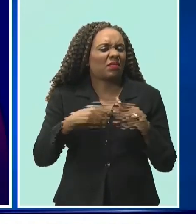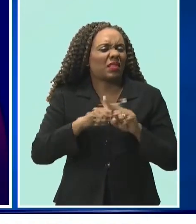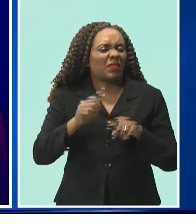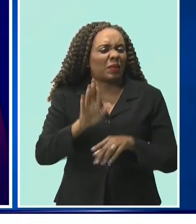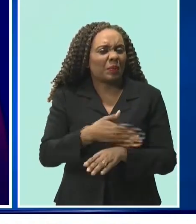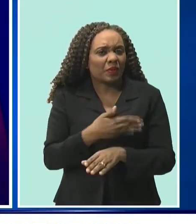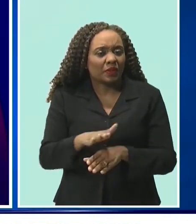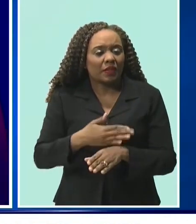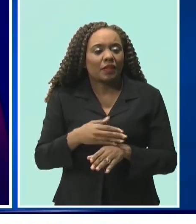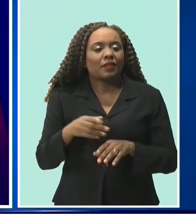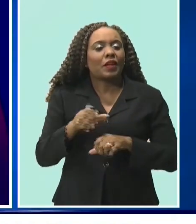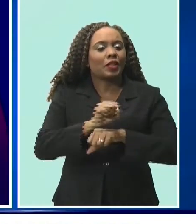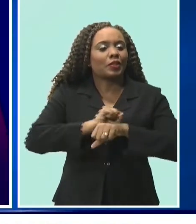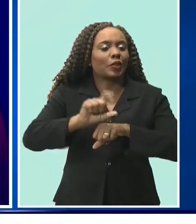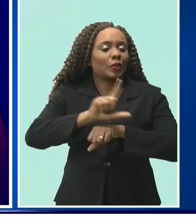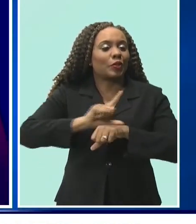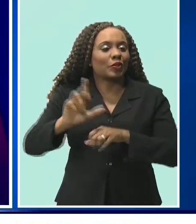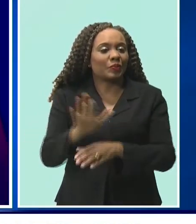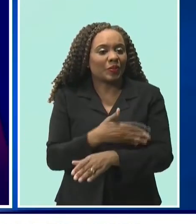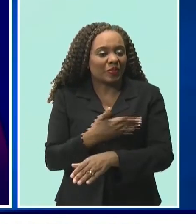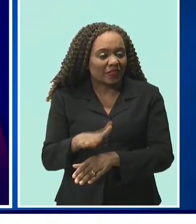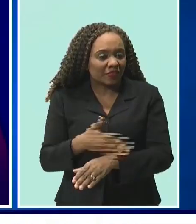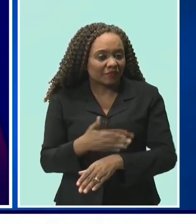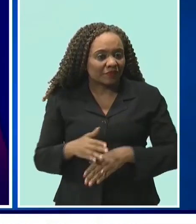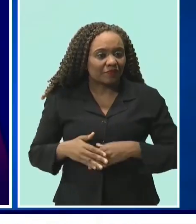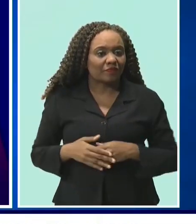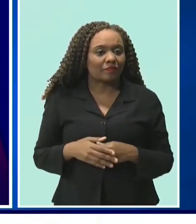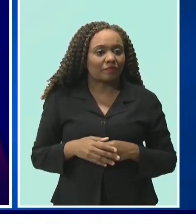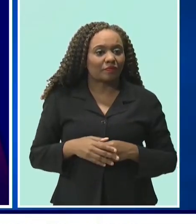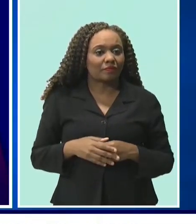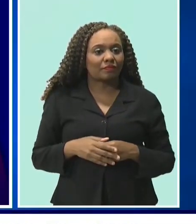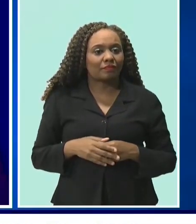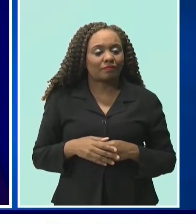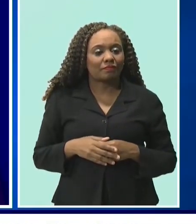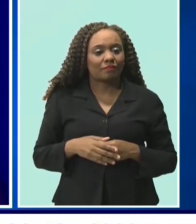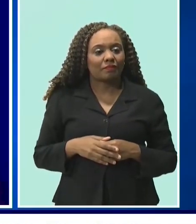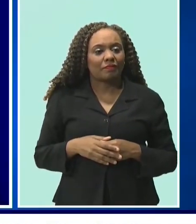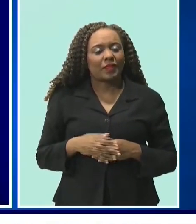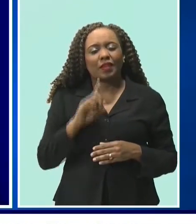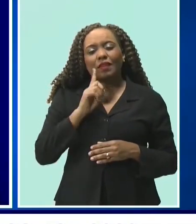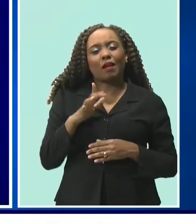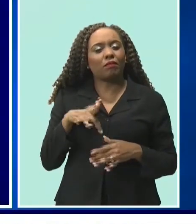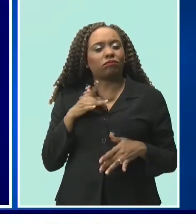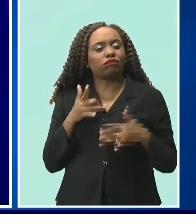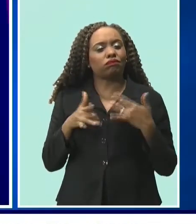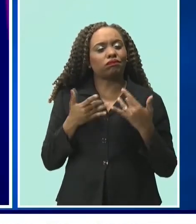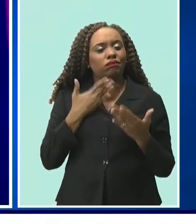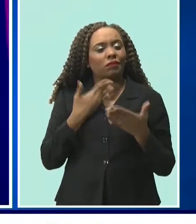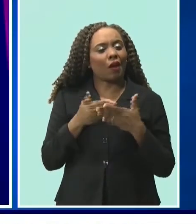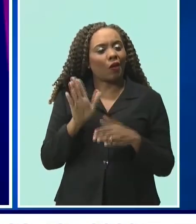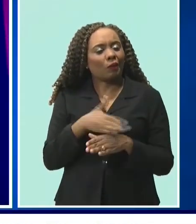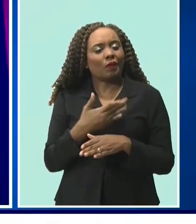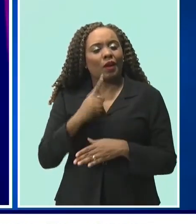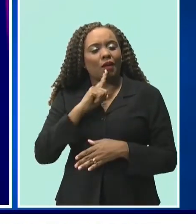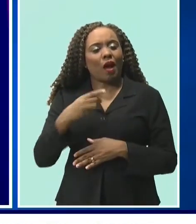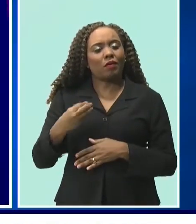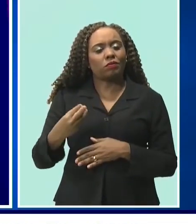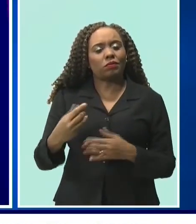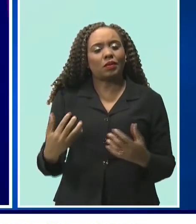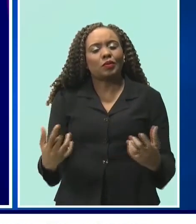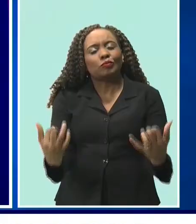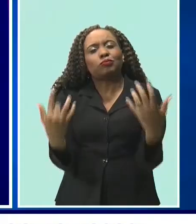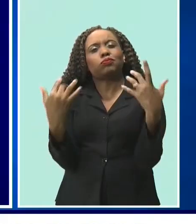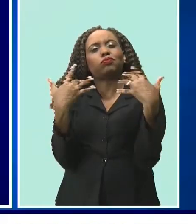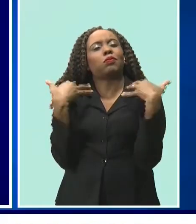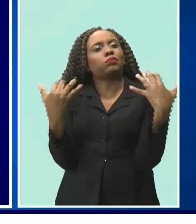Shout out to all the Lucians out there. And it's basically feel-good music, something when the music hit you, where it make you feel